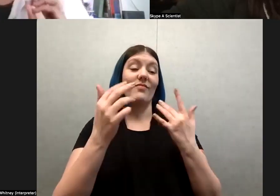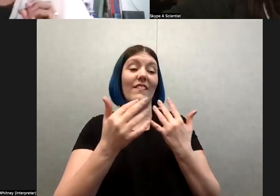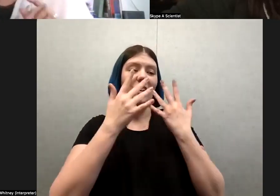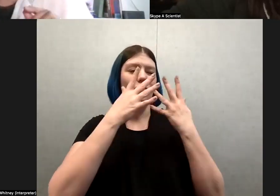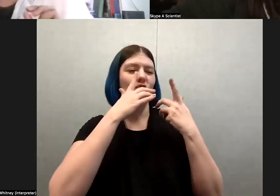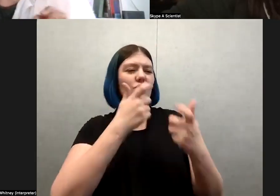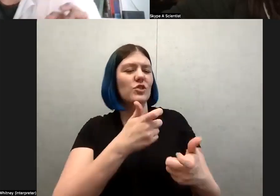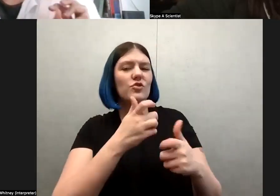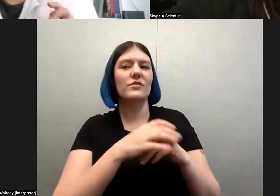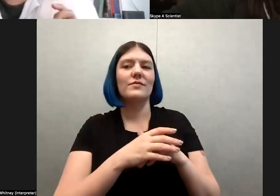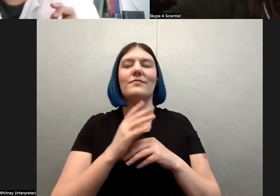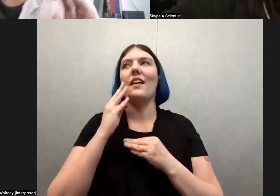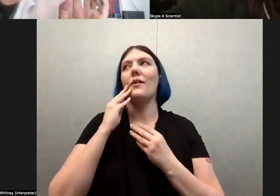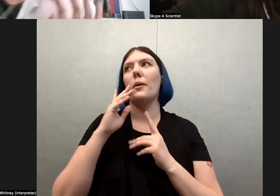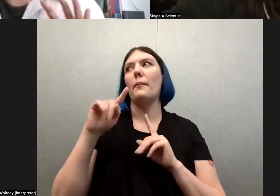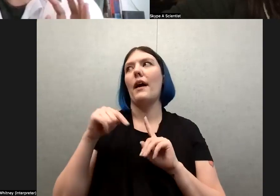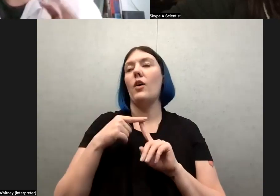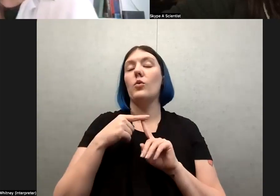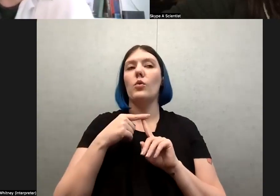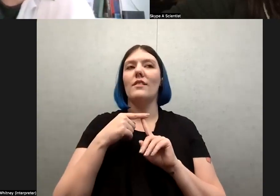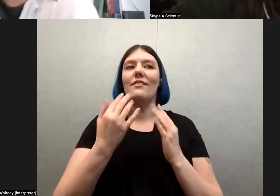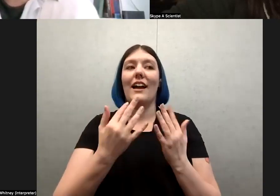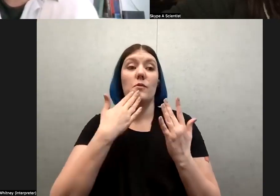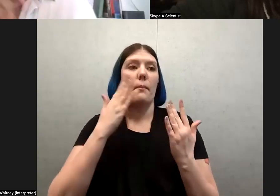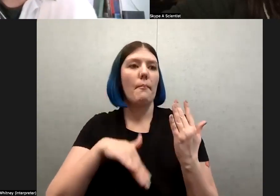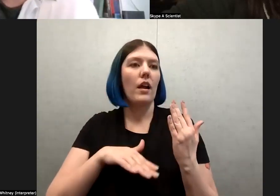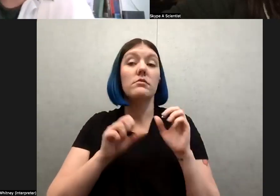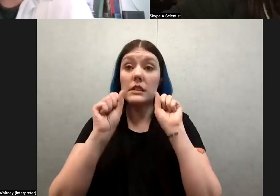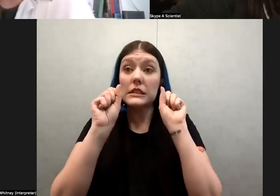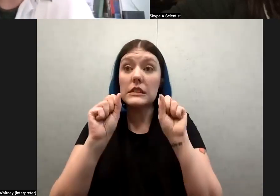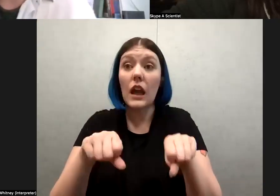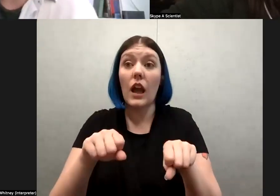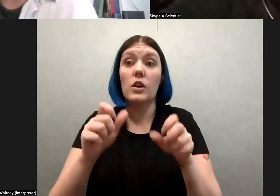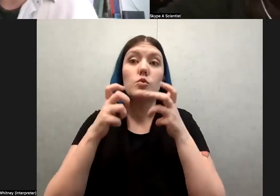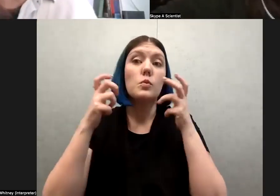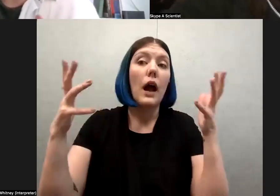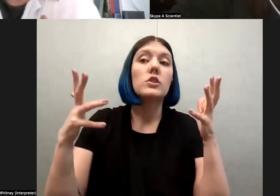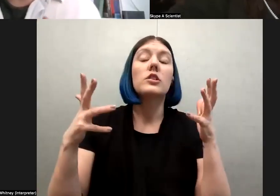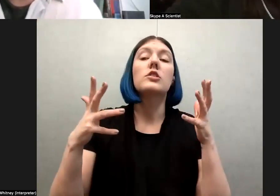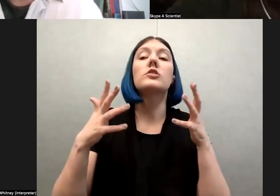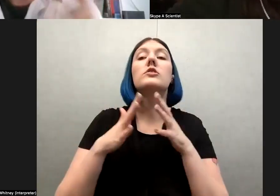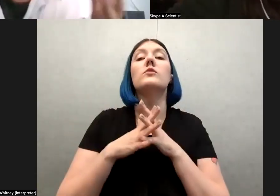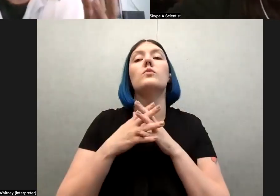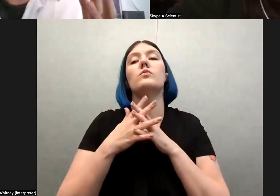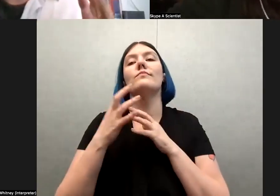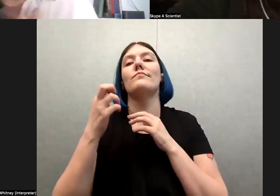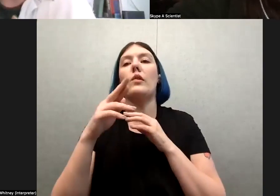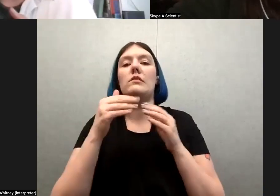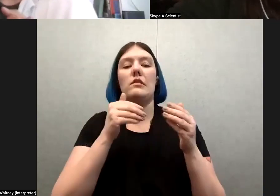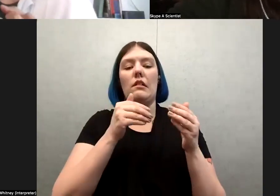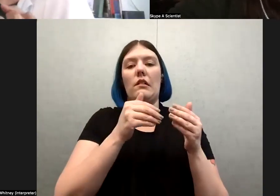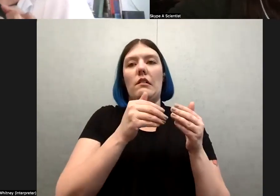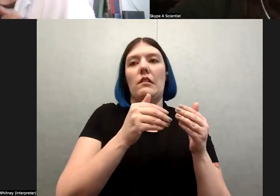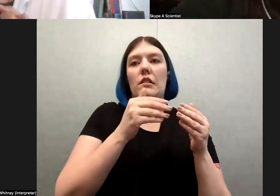lot of times we think of fire as a bad thing, and it can be bad if it's too intense, or if it's too big, or if it starts encroaching on human